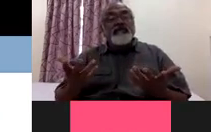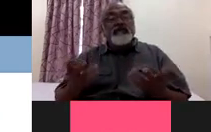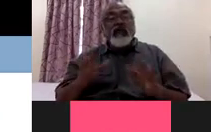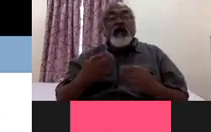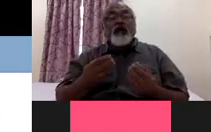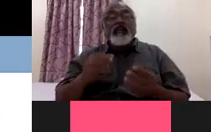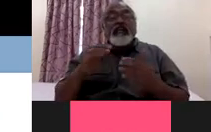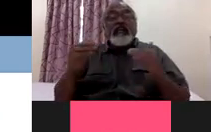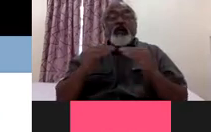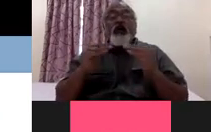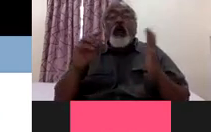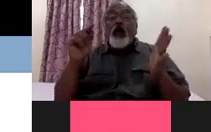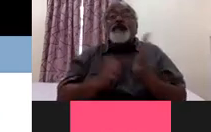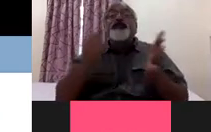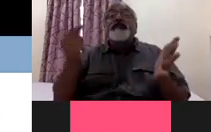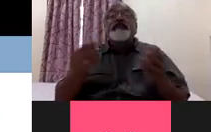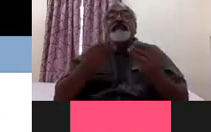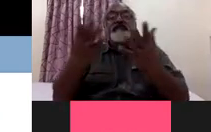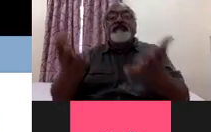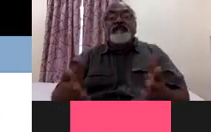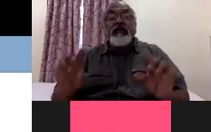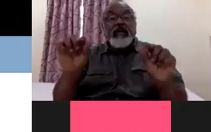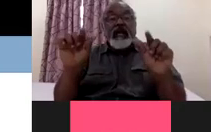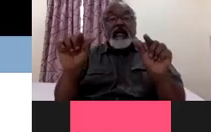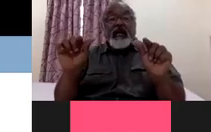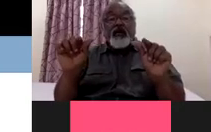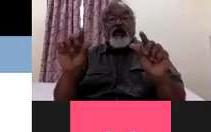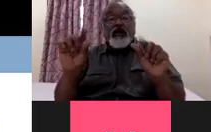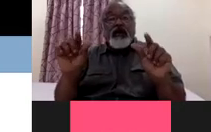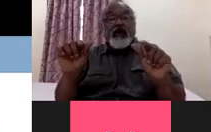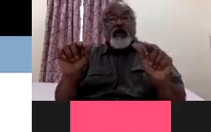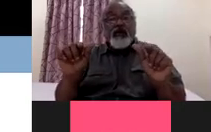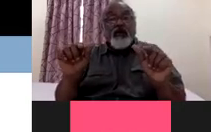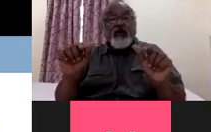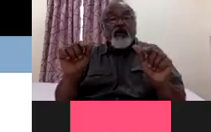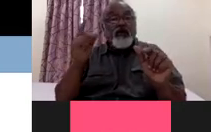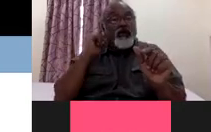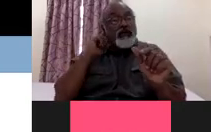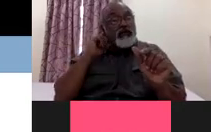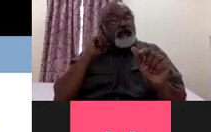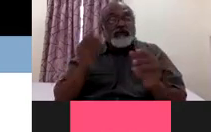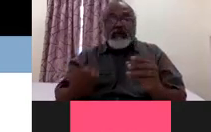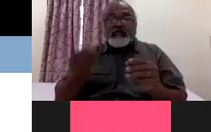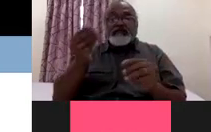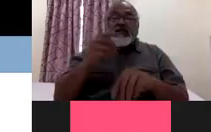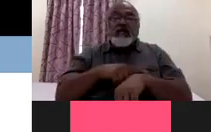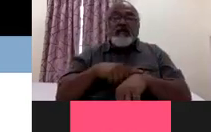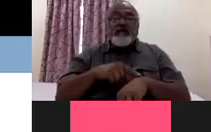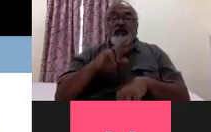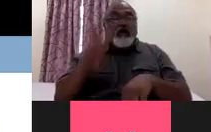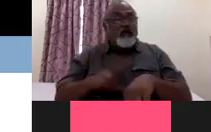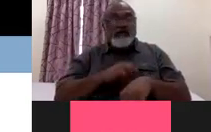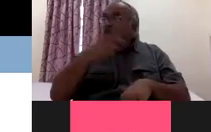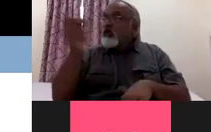this situation of equality to equity? Is advertising in radios, giving it in other networks, you know, there are